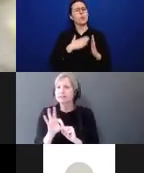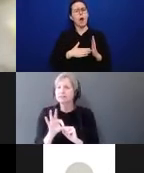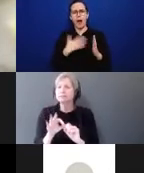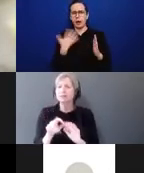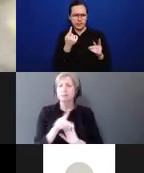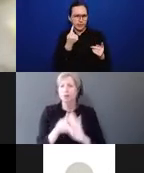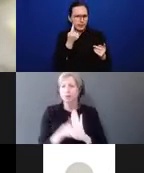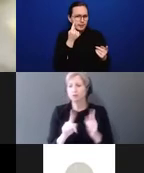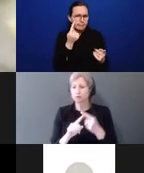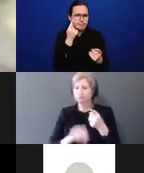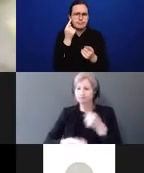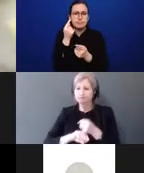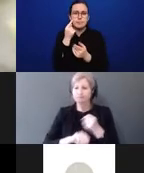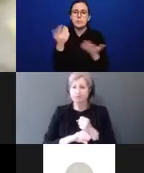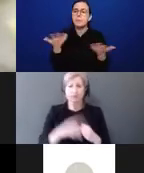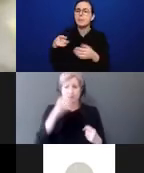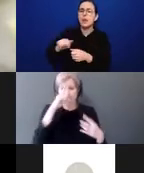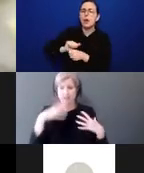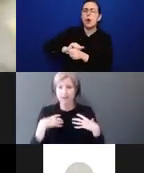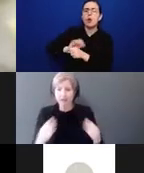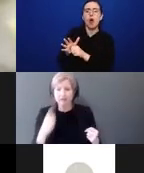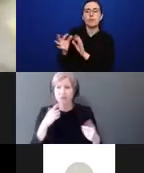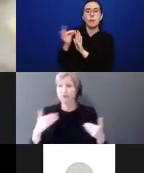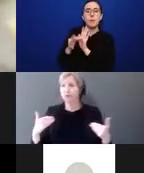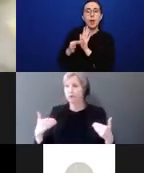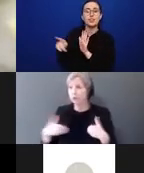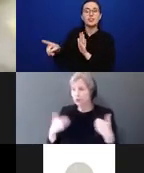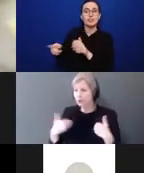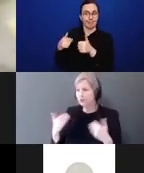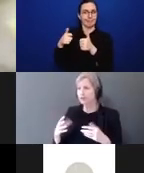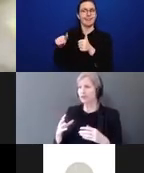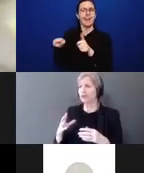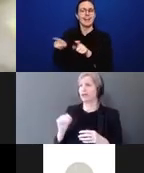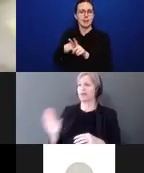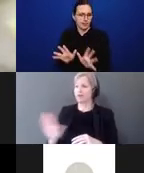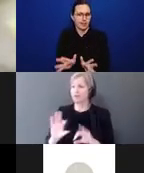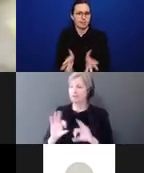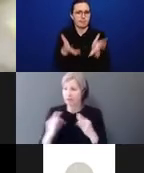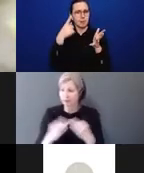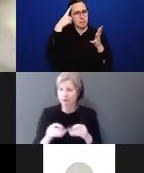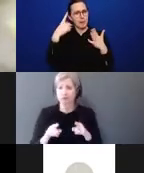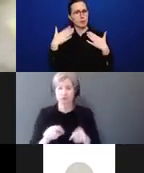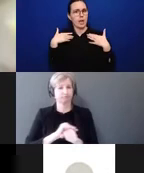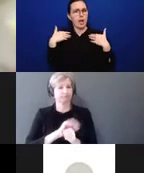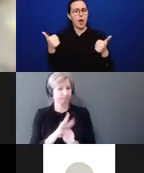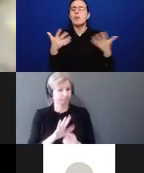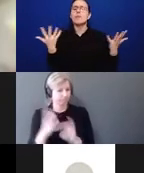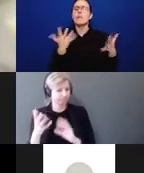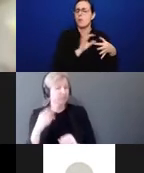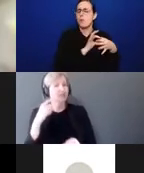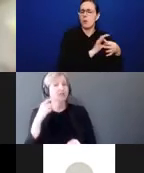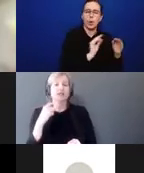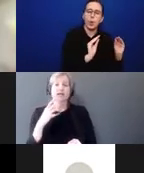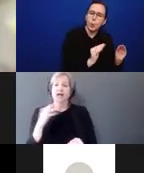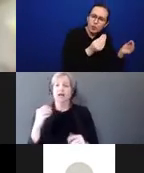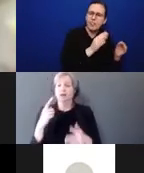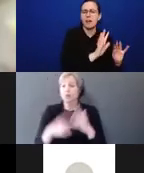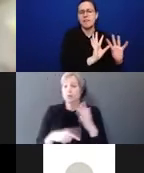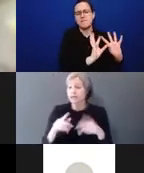the mental health of youth with disabilities and their families during the pandemic, and then co-design recommendations for COVID-19